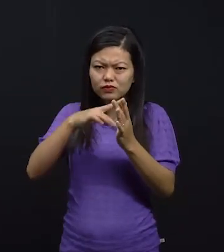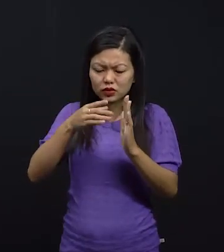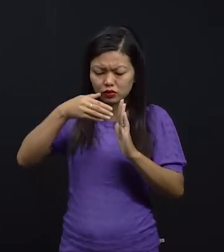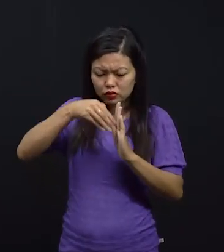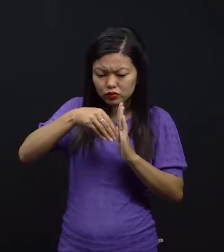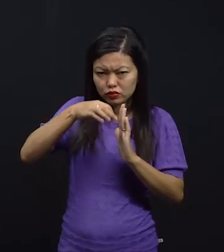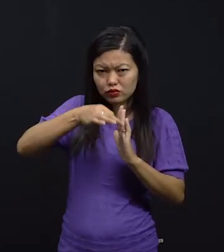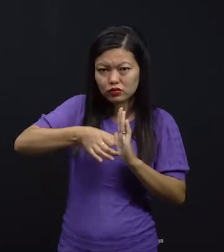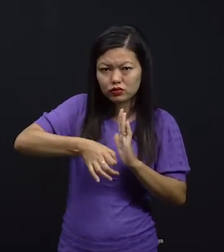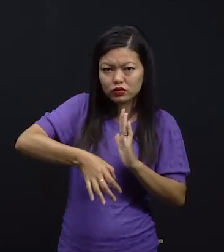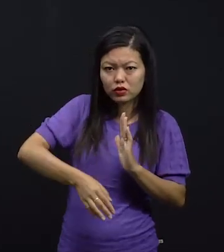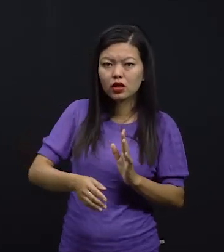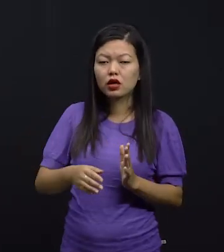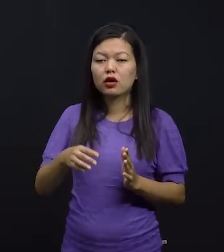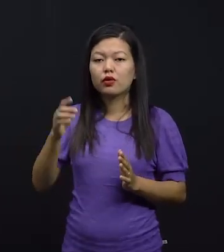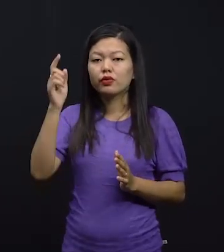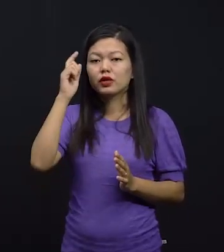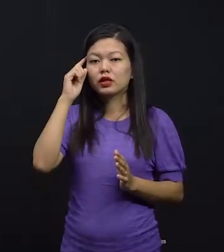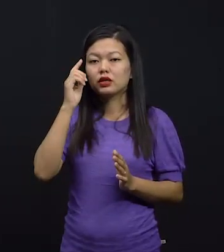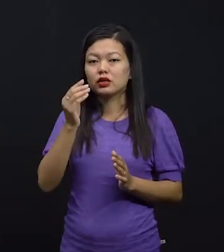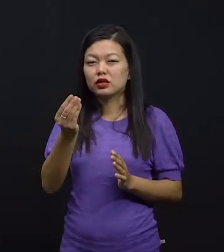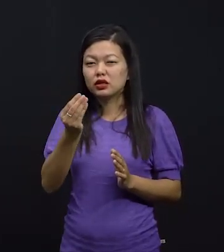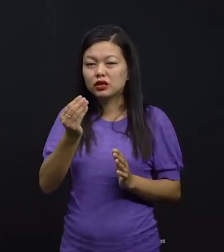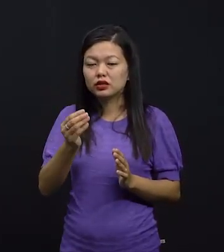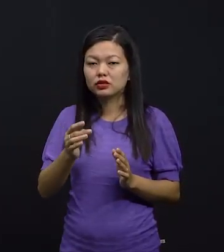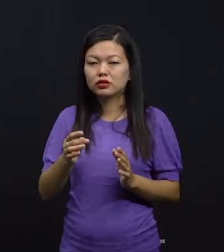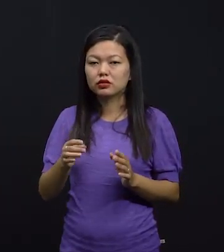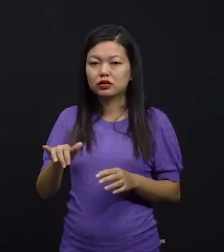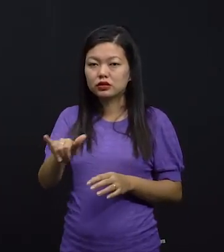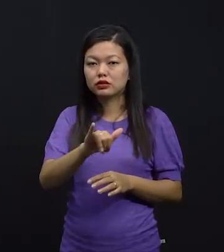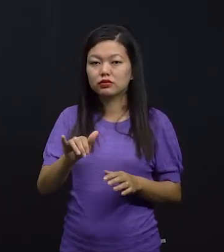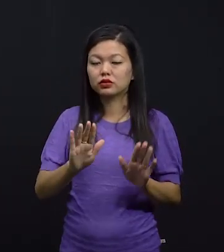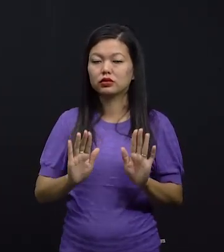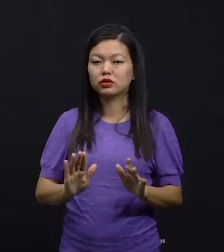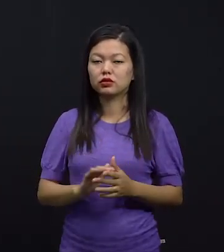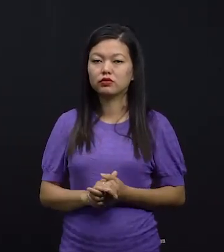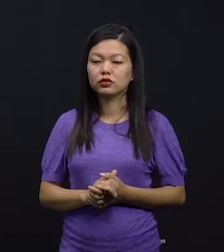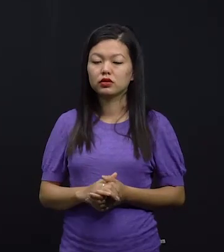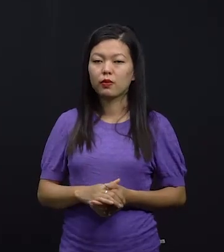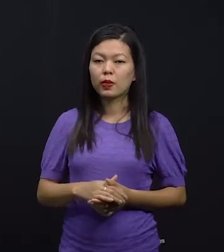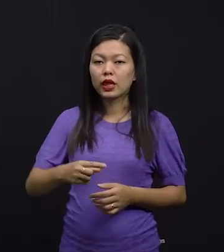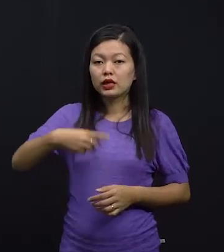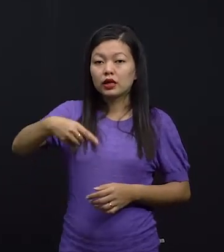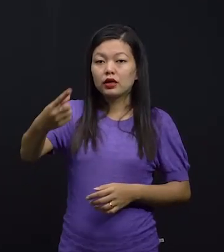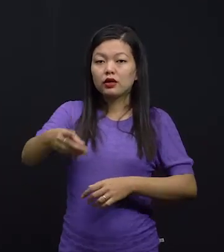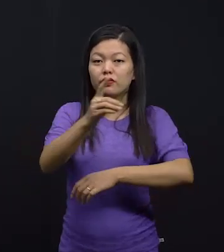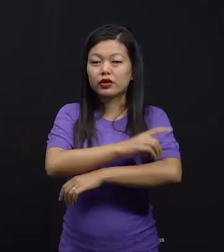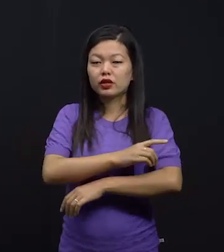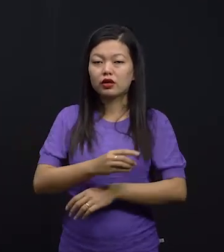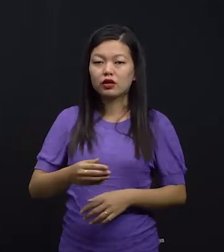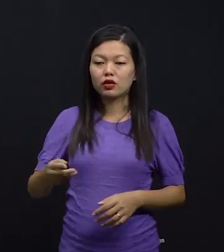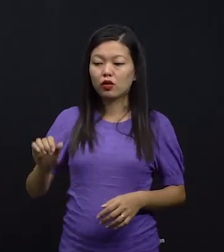thing. You can be fierce in the things which are not good for you. Even in your daily characters, maybe your friends